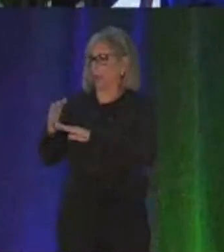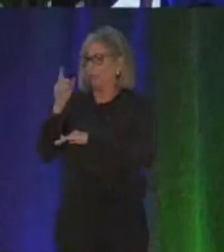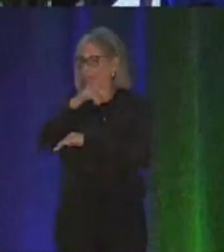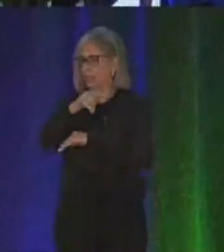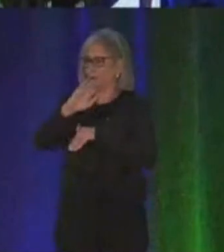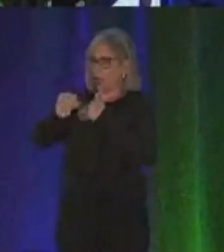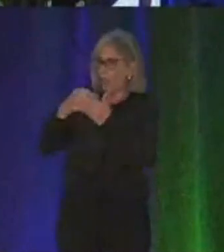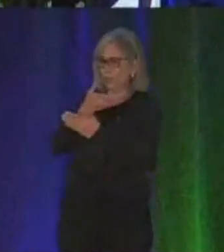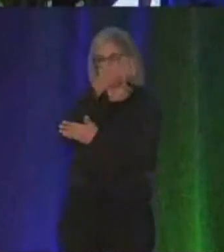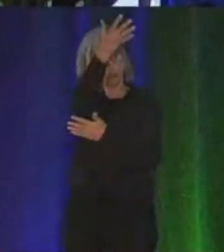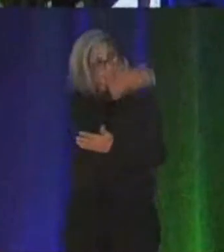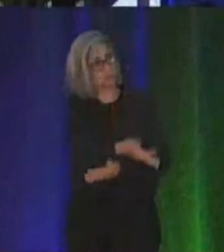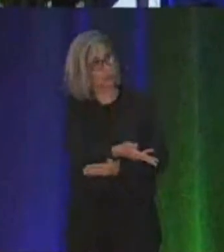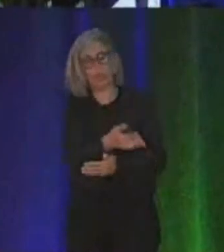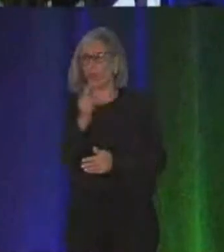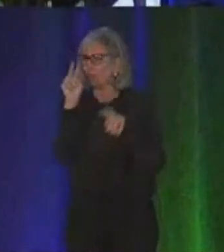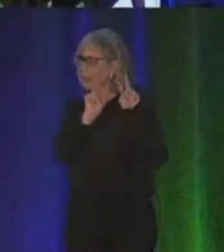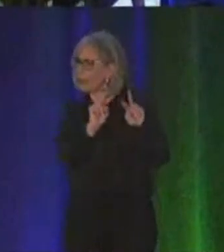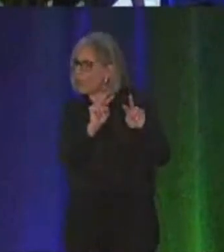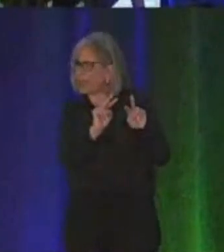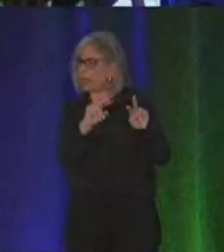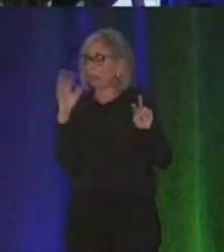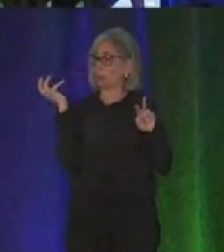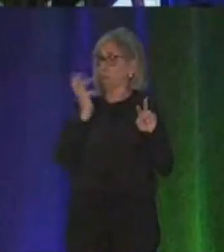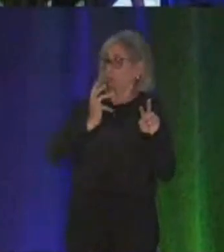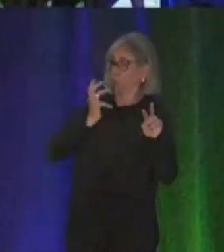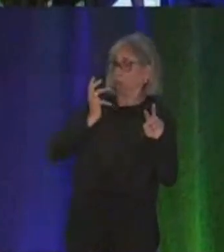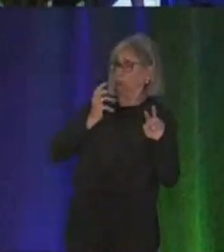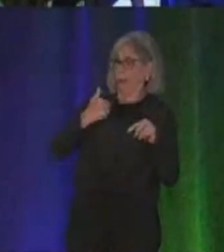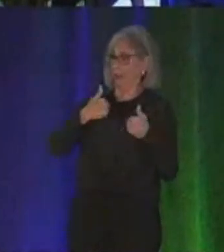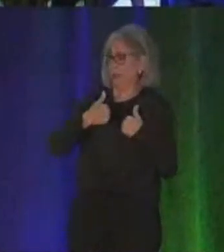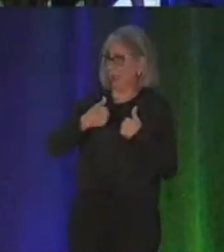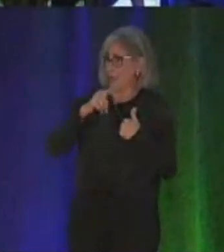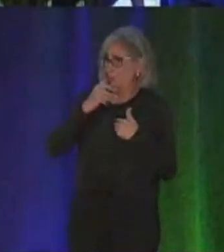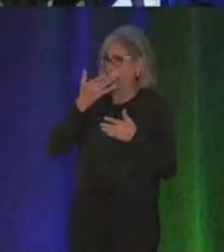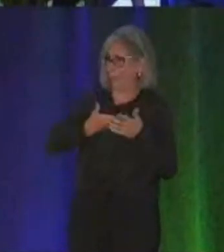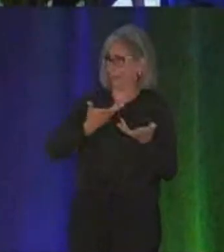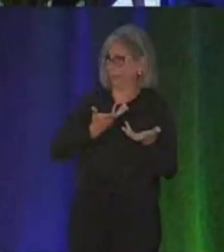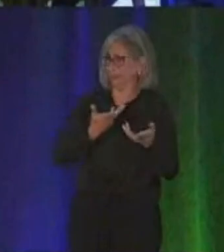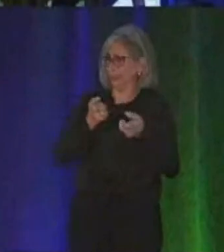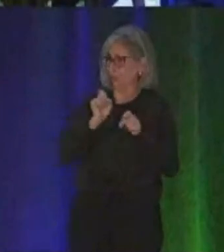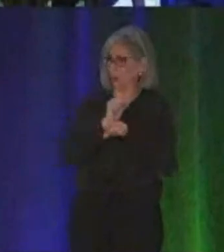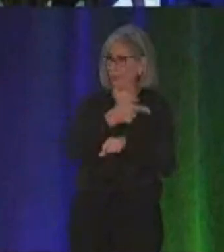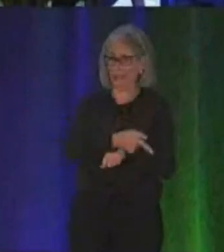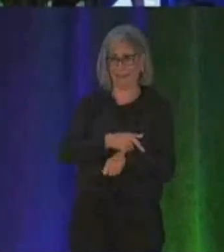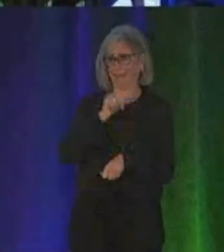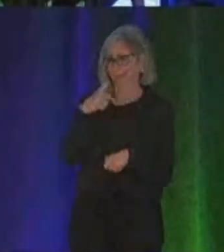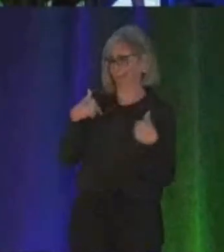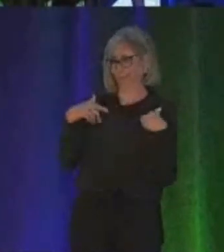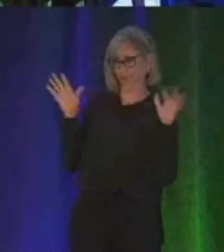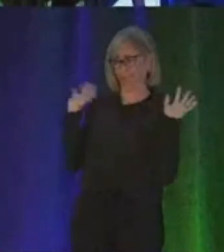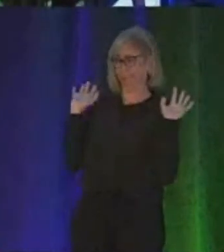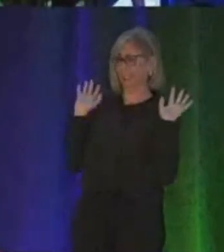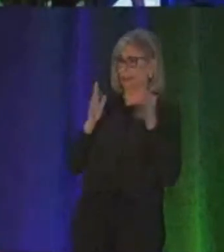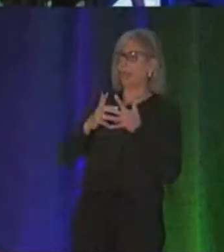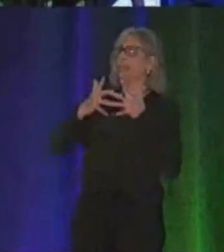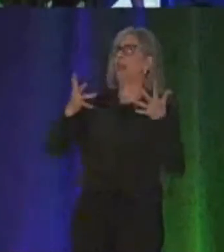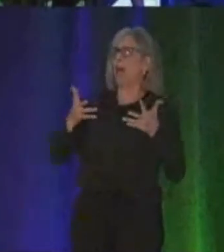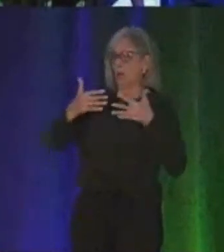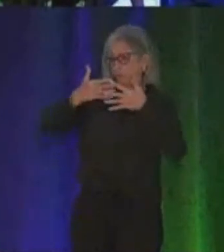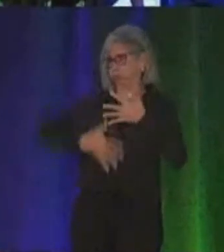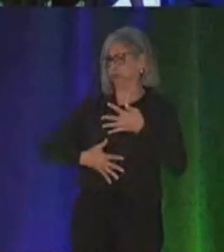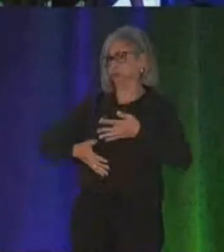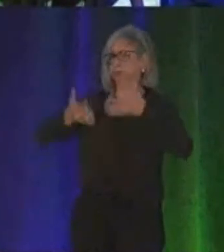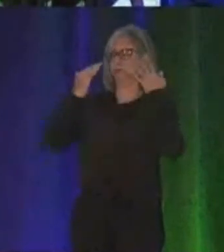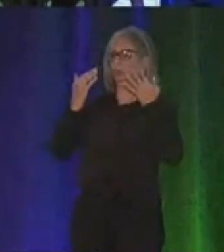get all this stuff. So you look at this, and you're like, okay, I'm not like, who wants to deal with this? Nobody really wants to deal with this. So it is a lot, but in